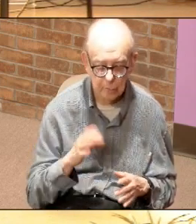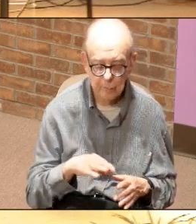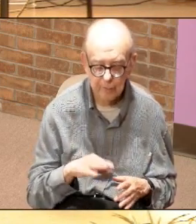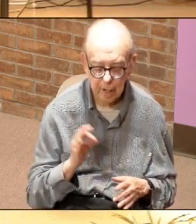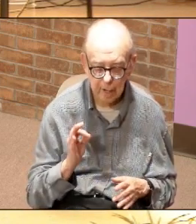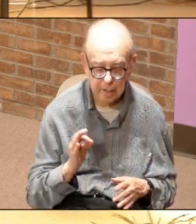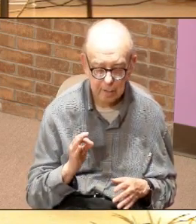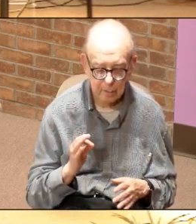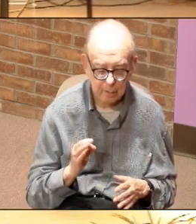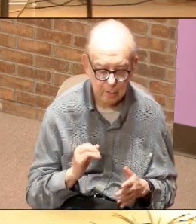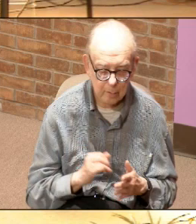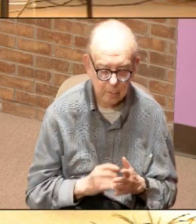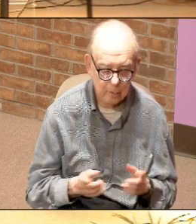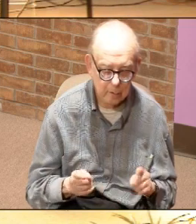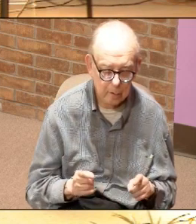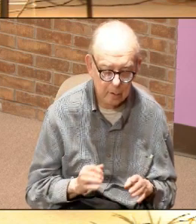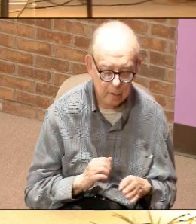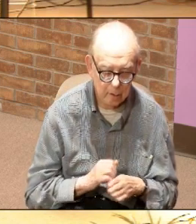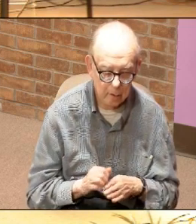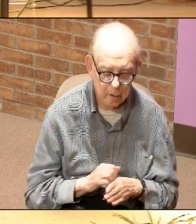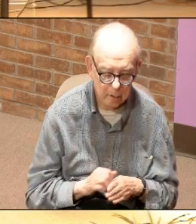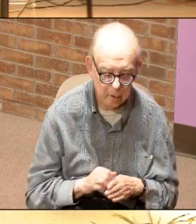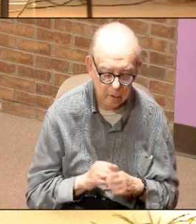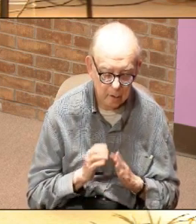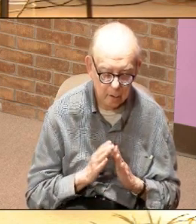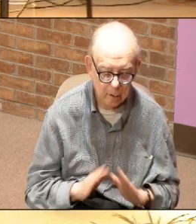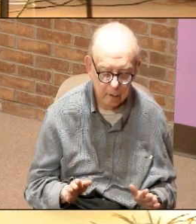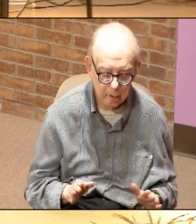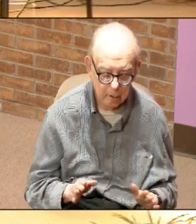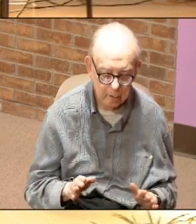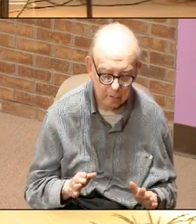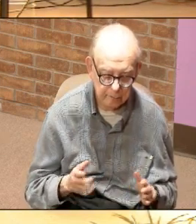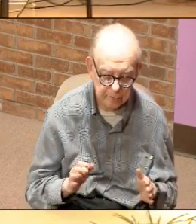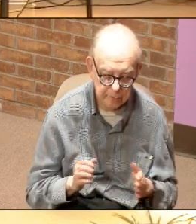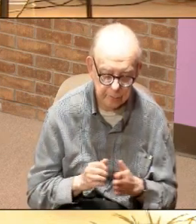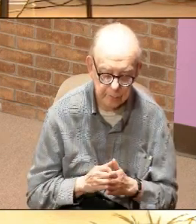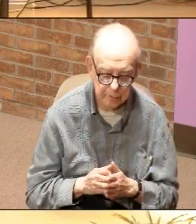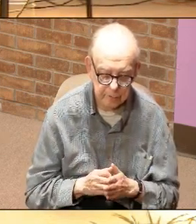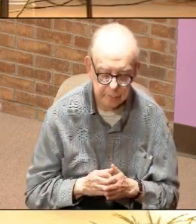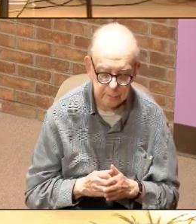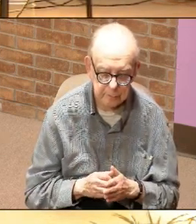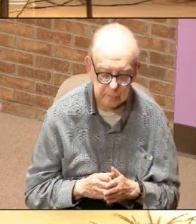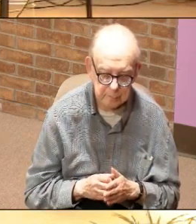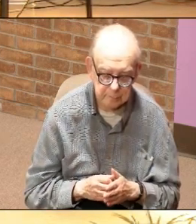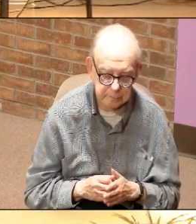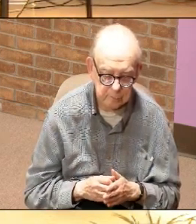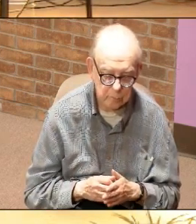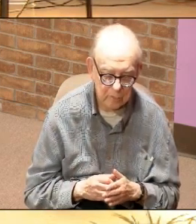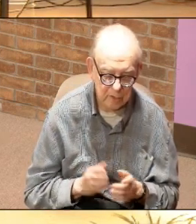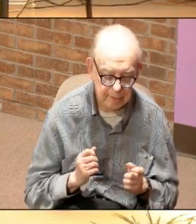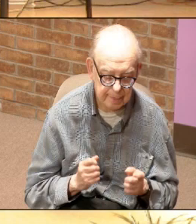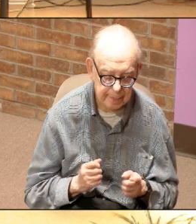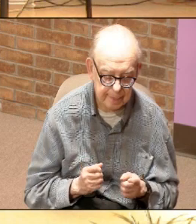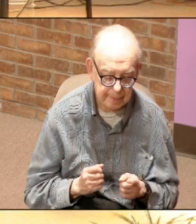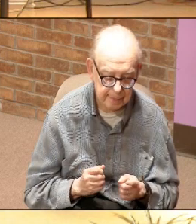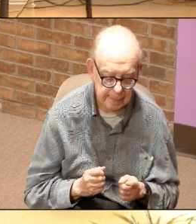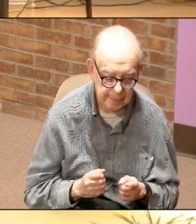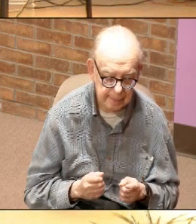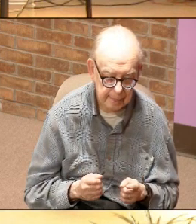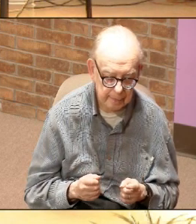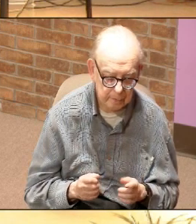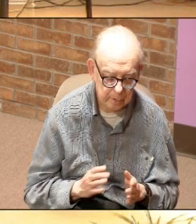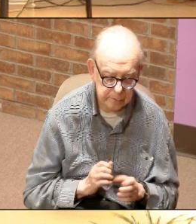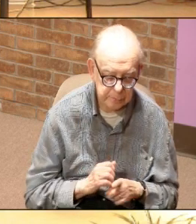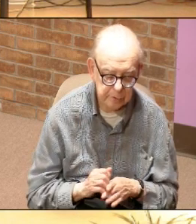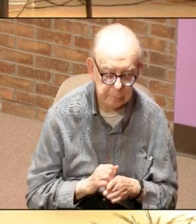find that when you practice stillness, and I'll finish with this real quick. When you